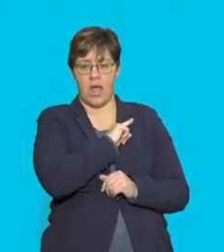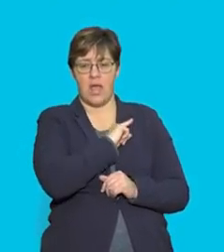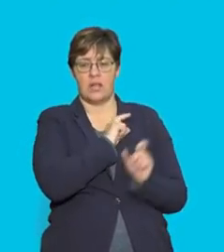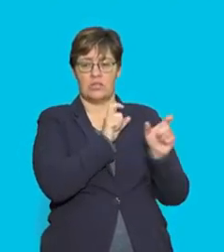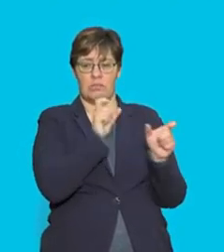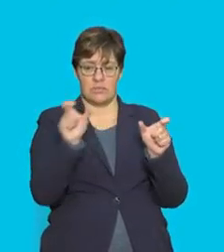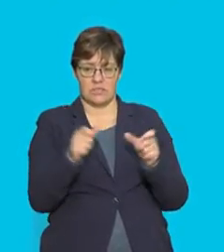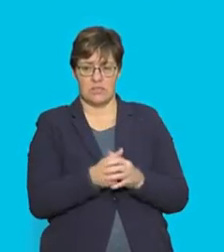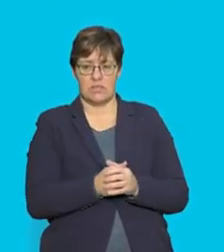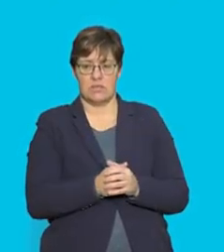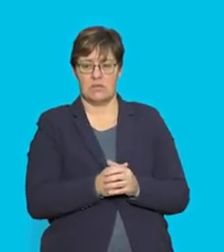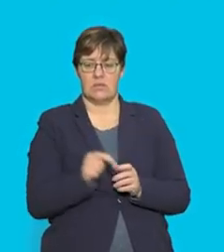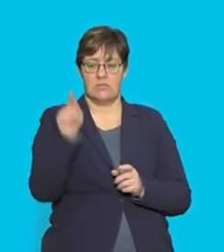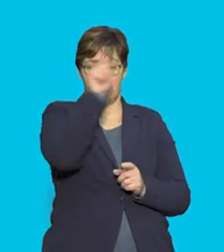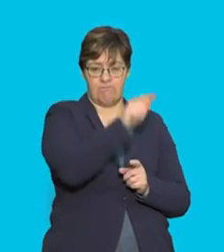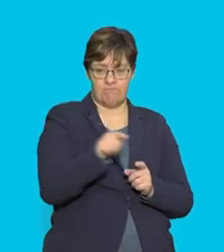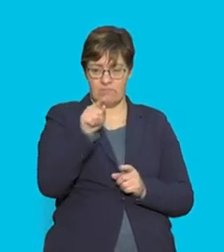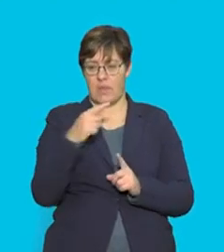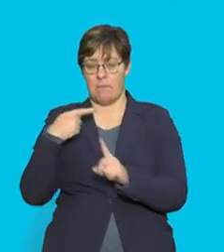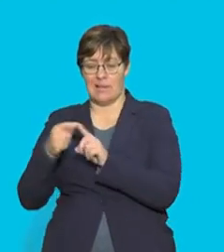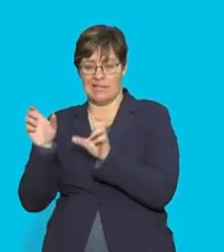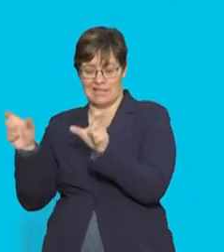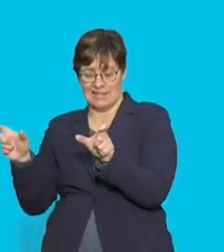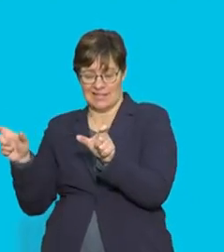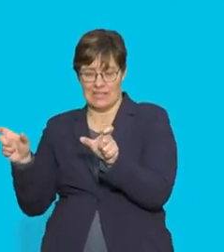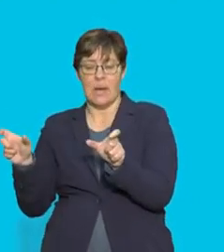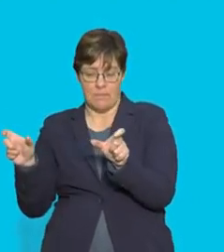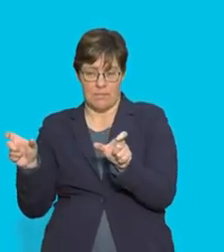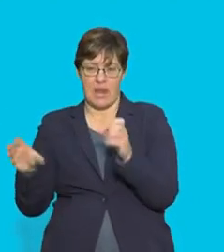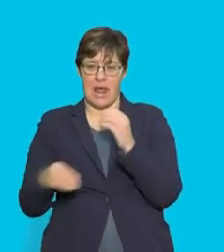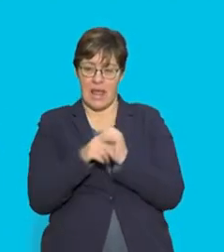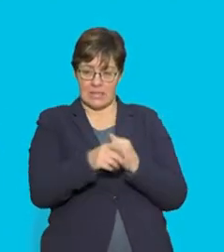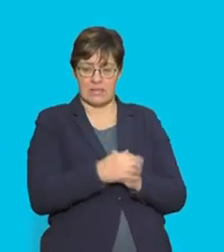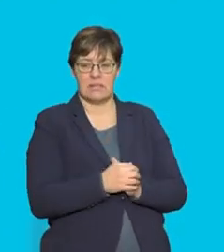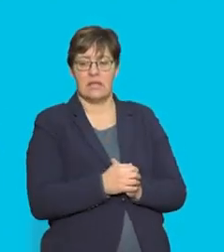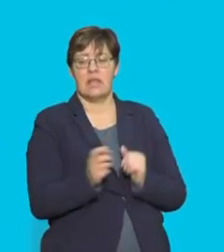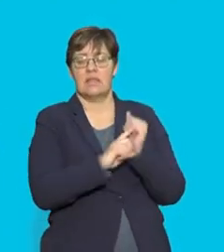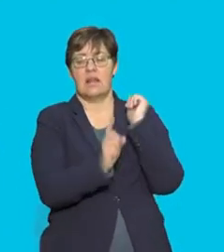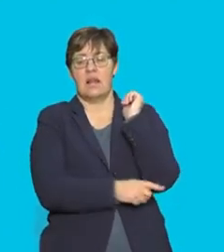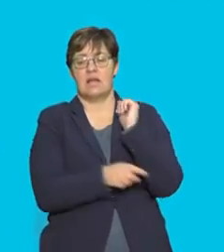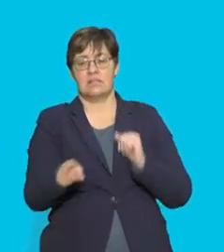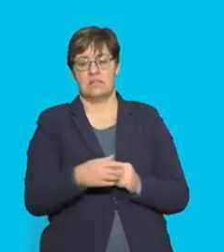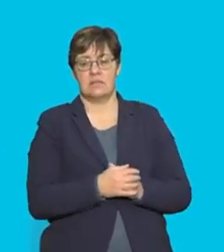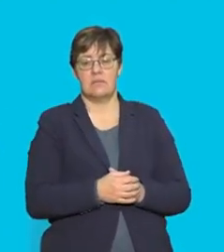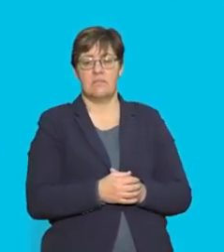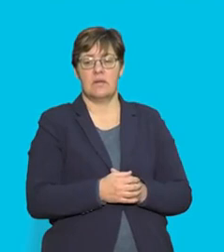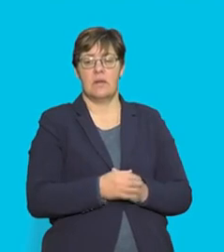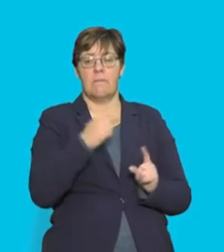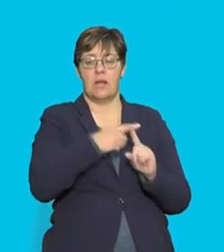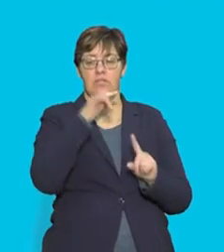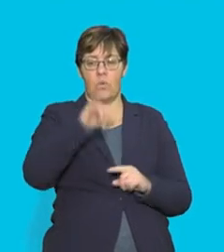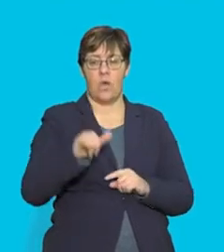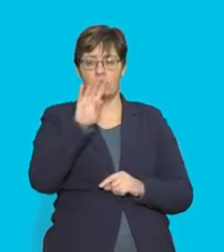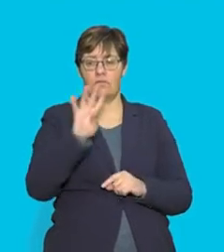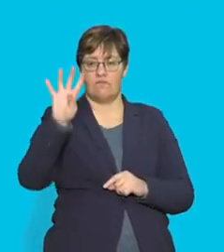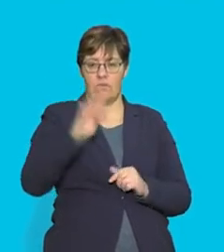Because these are like terms. This one here and that one there are like terms. And then lastly, it will